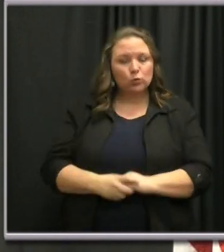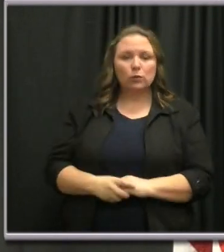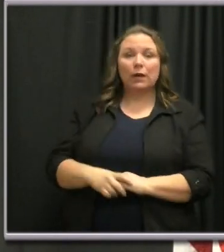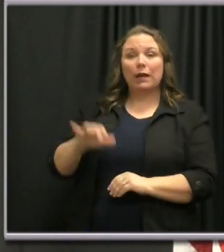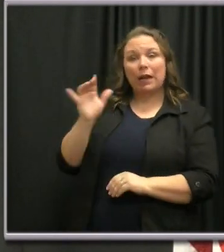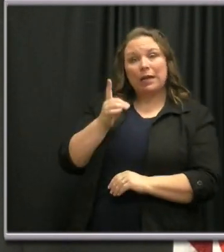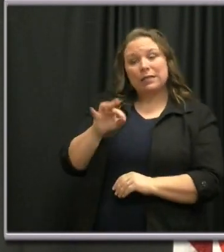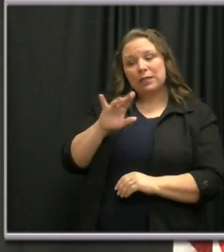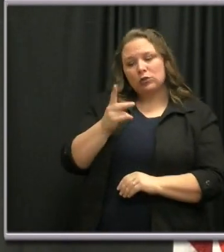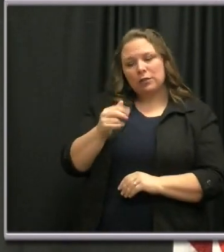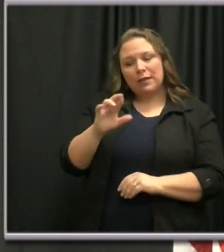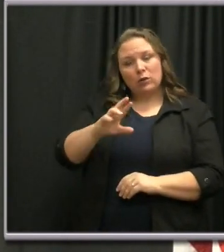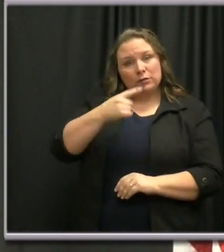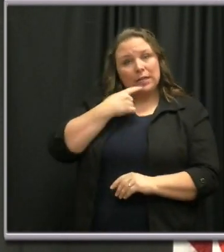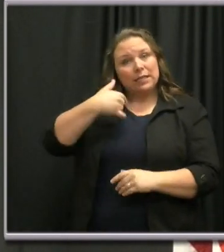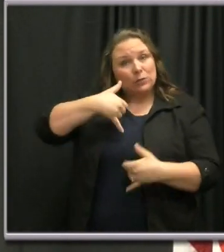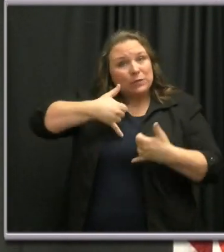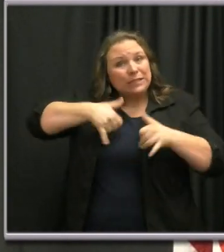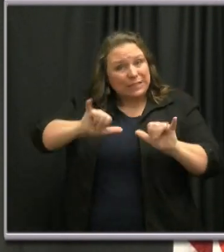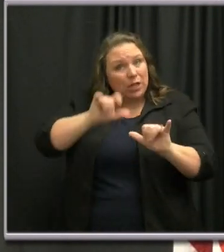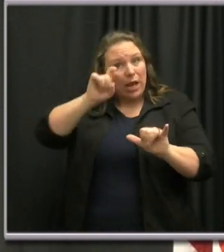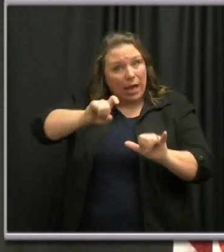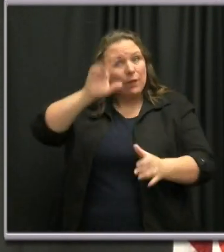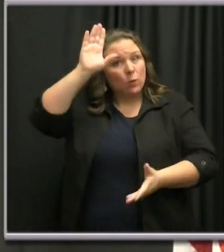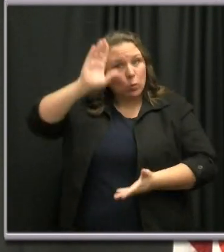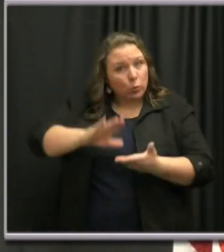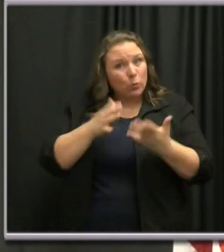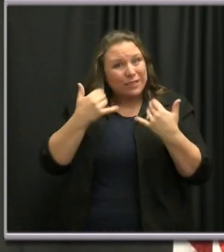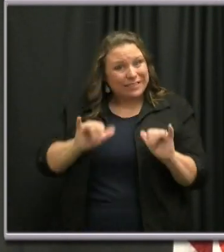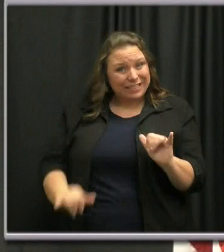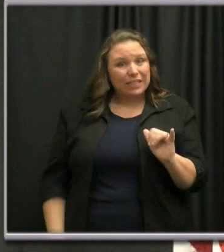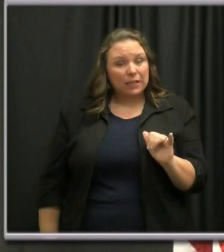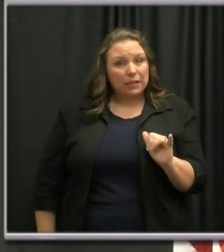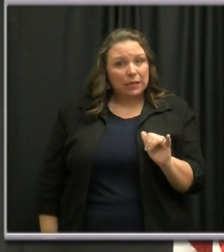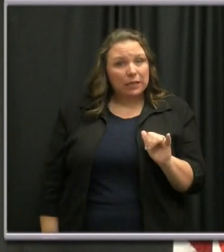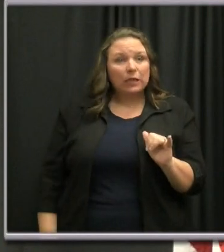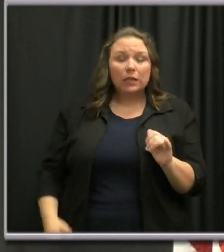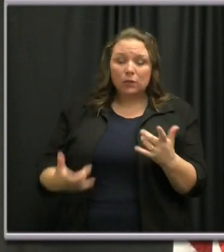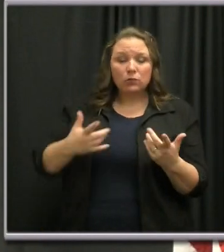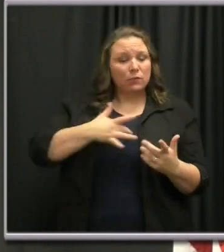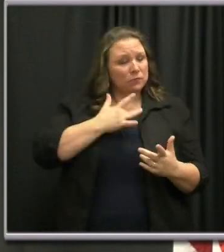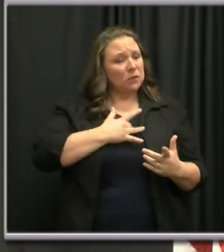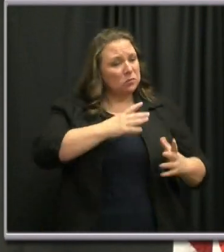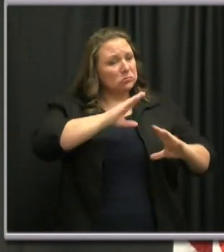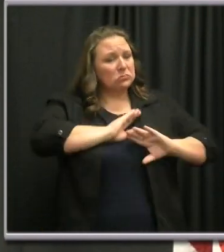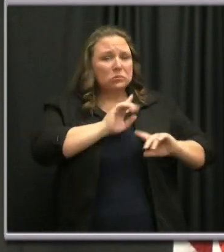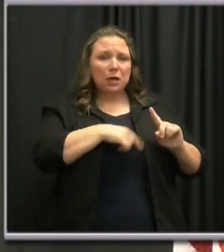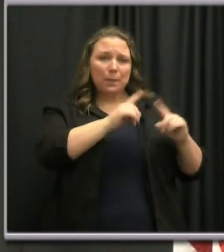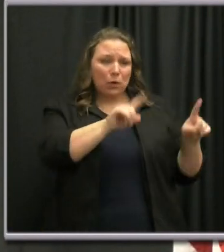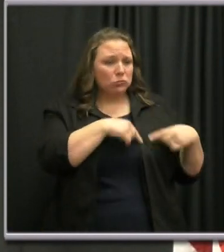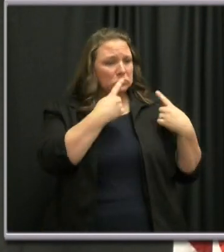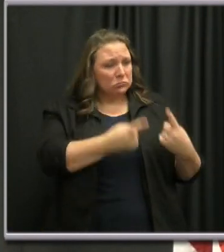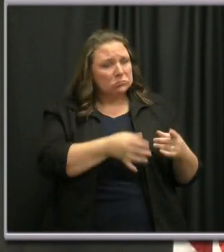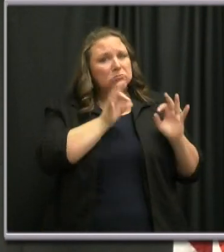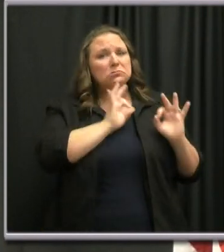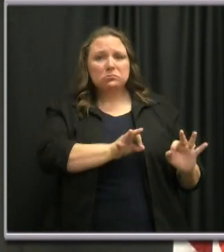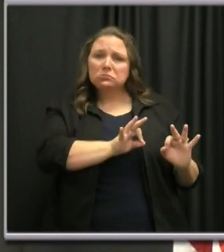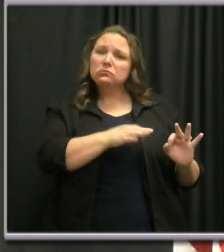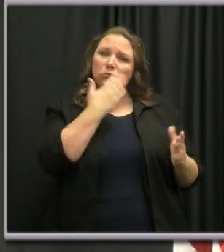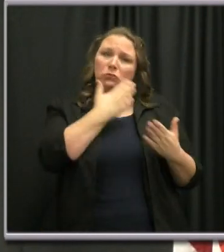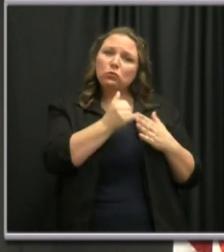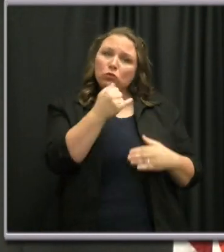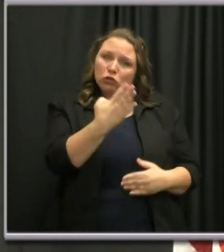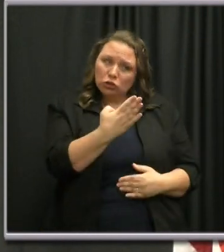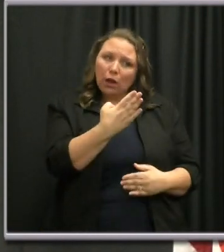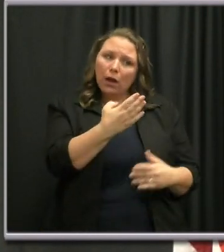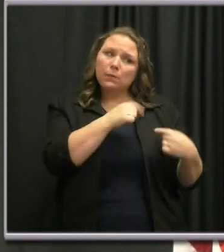said, we still have work to do. We can be glad about the work that's been done because we have done some serious work to reduce